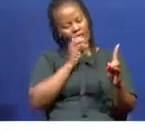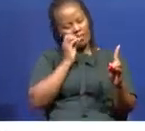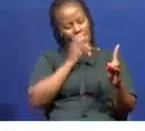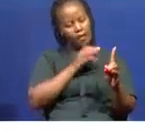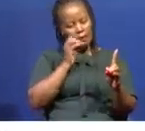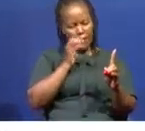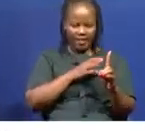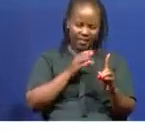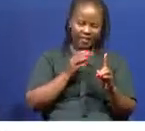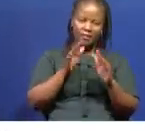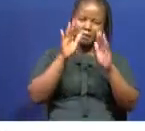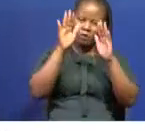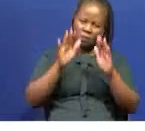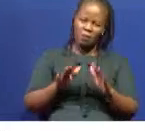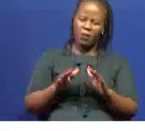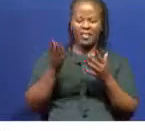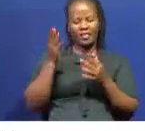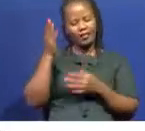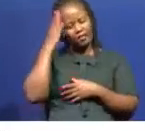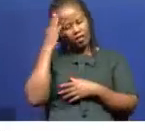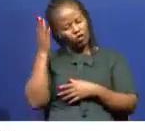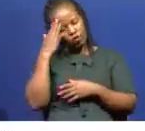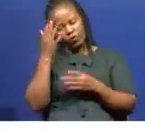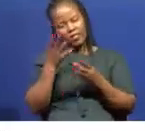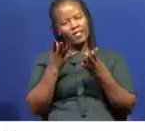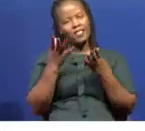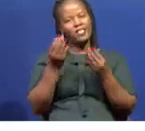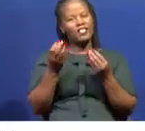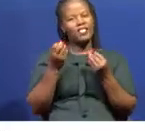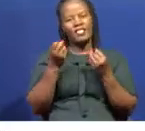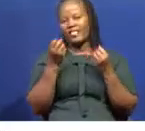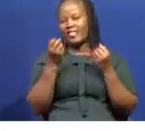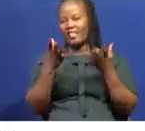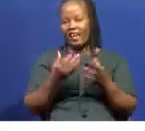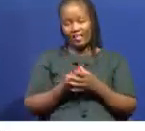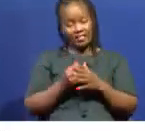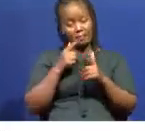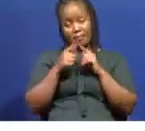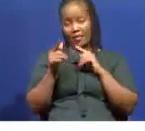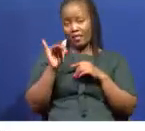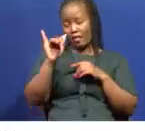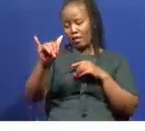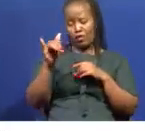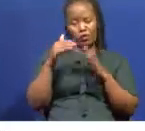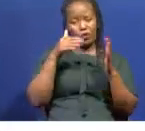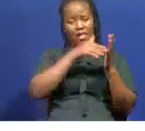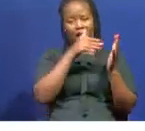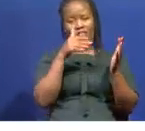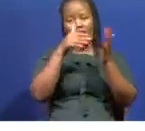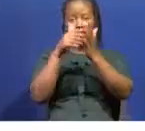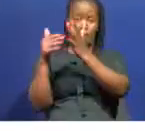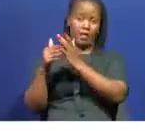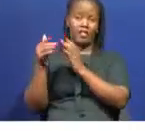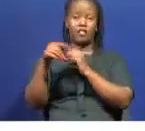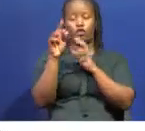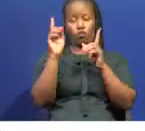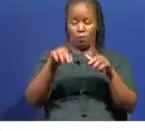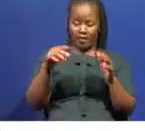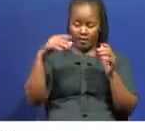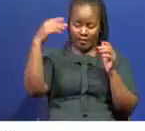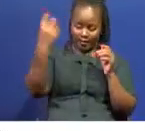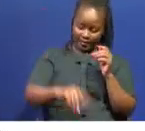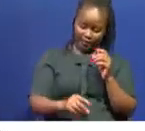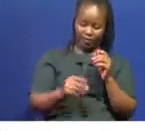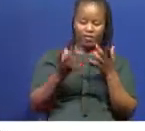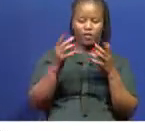your footsteps, just letting them know that it's not easy, but those are the barriers maybe that you have to break or bring down,